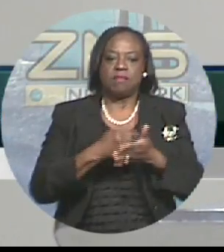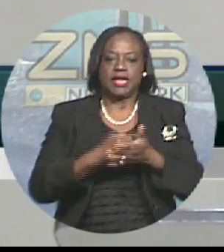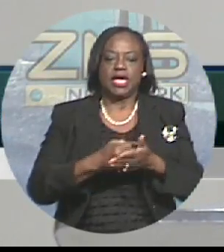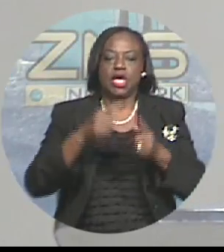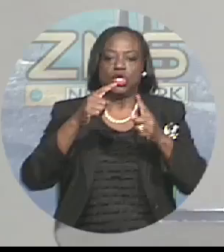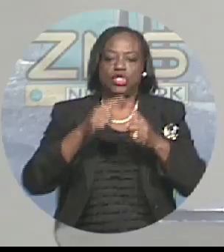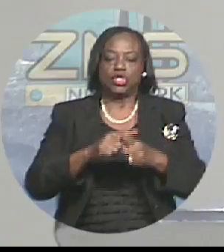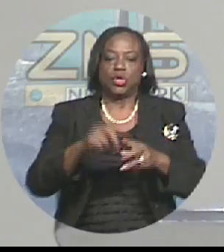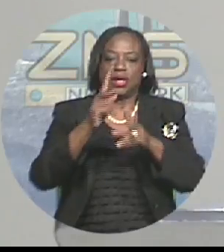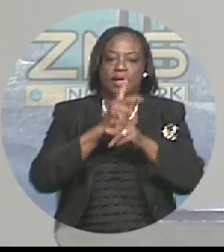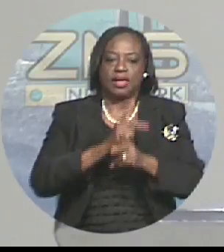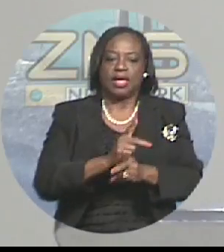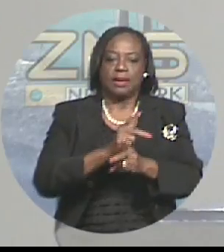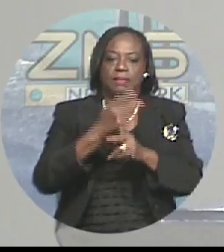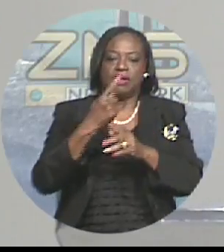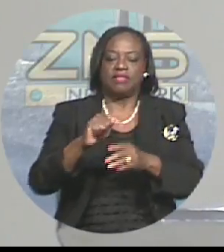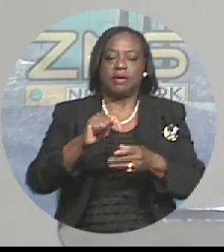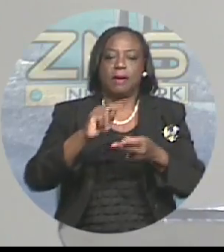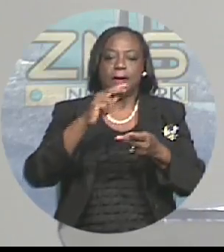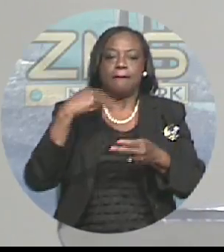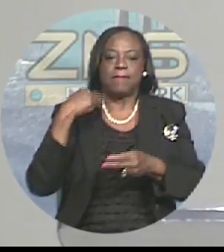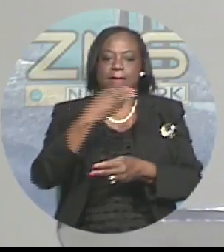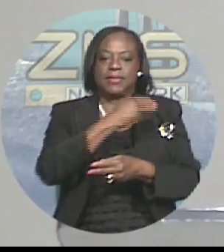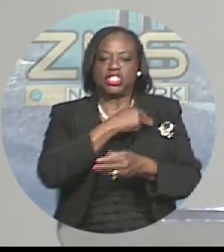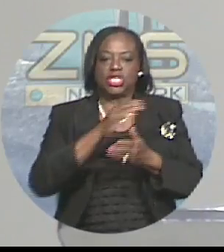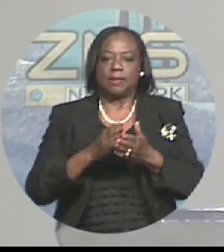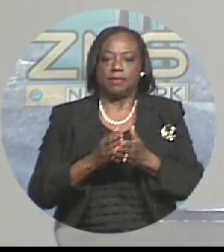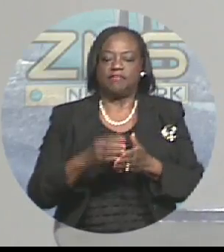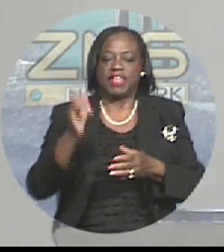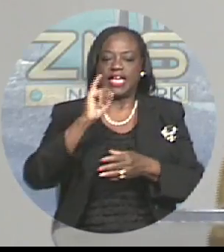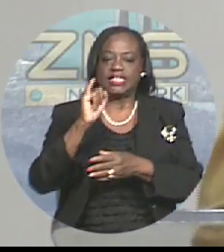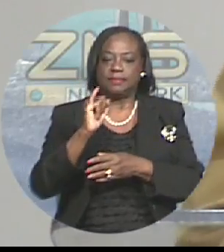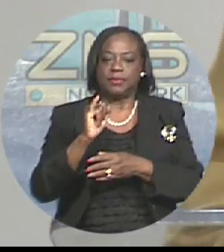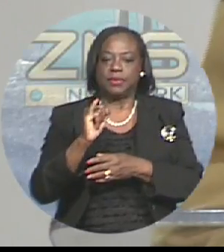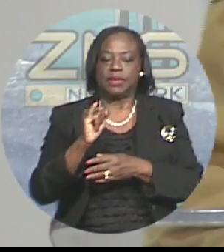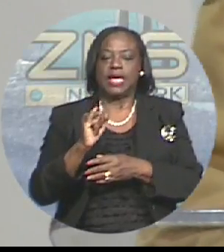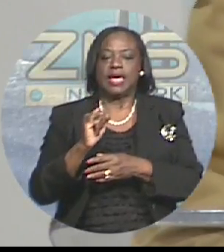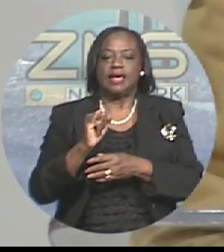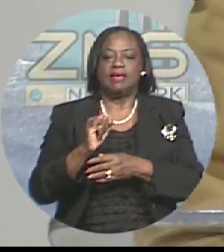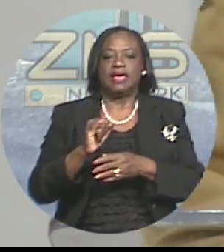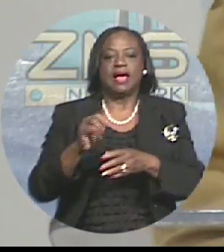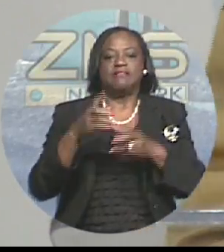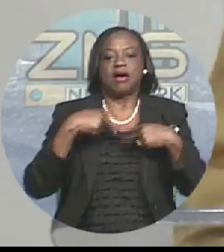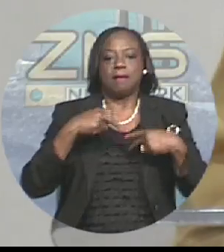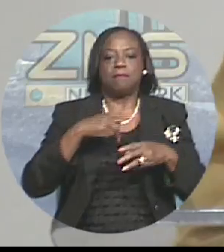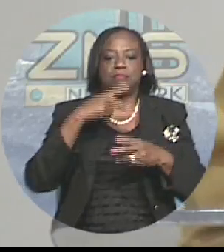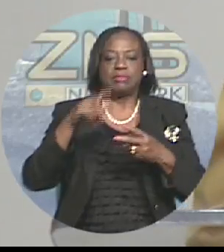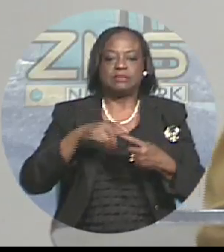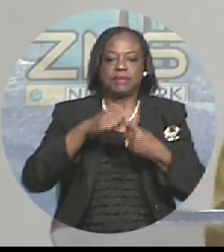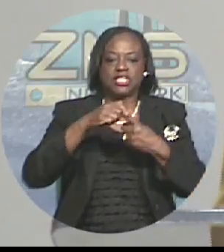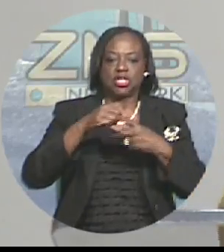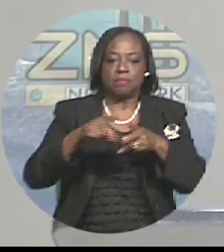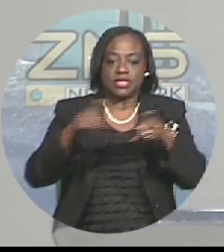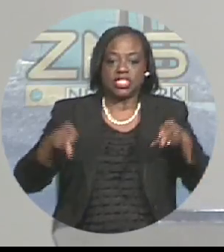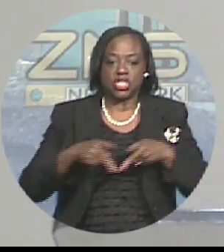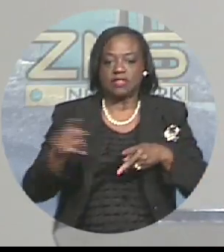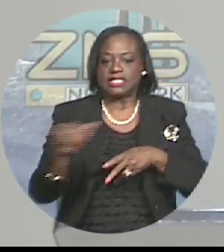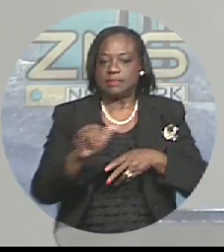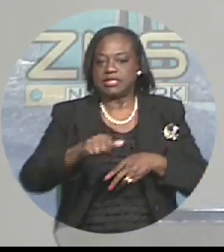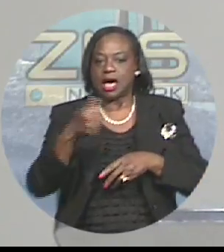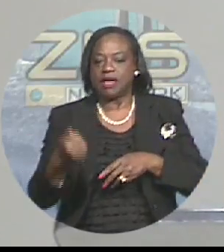membership at the global level with Interpol. The Bahamas enjoys a very privileged position, like other countries across the